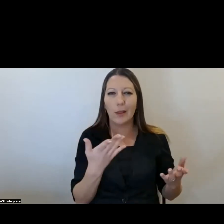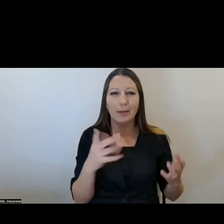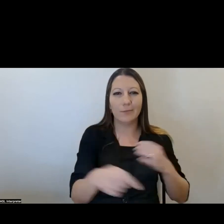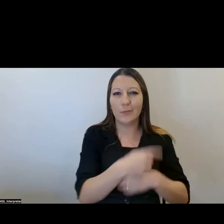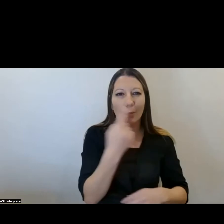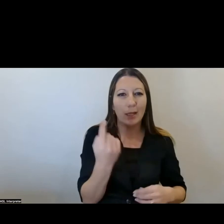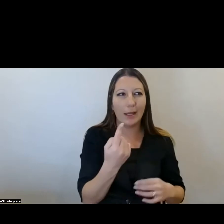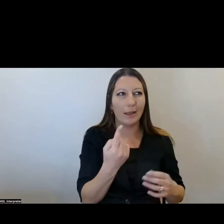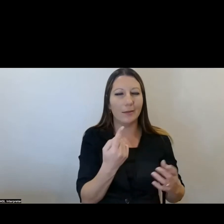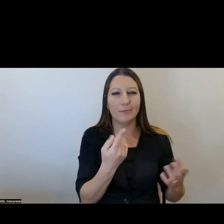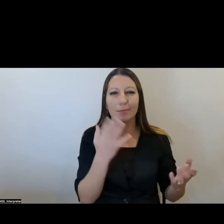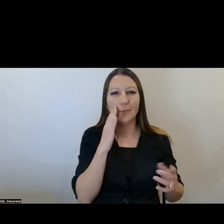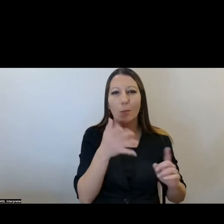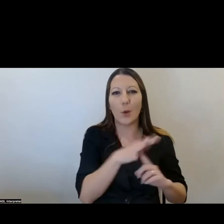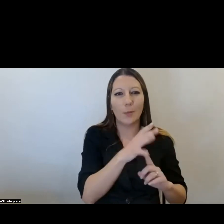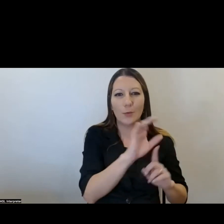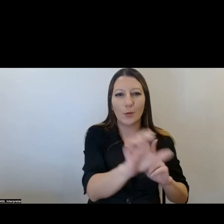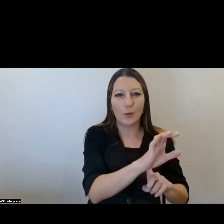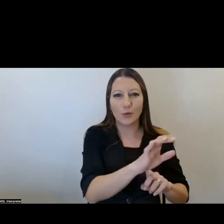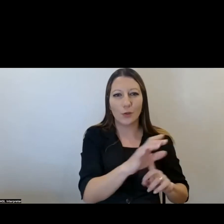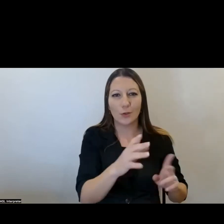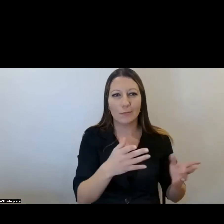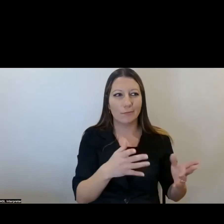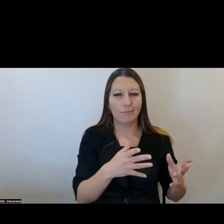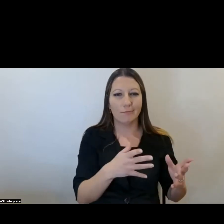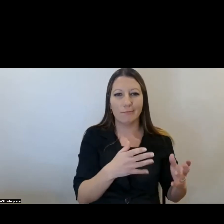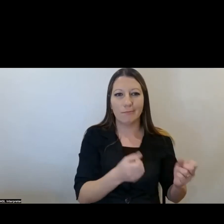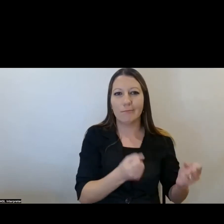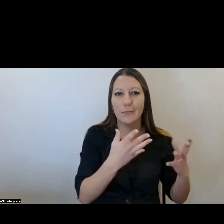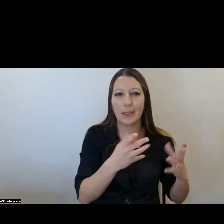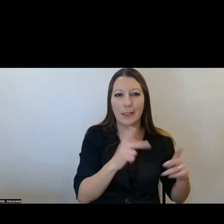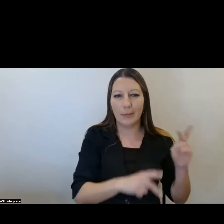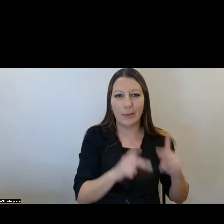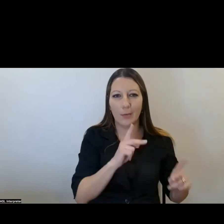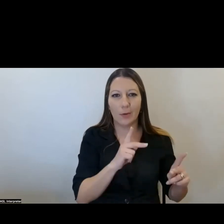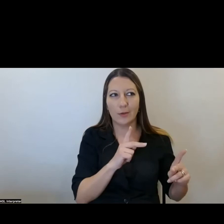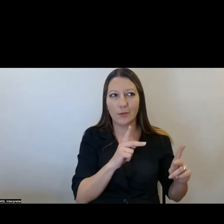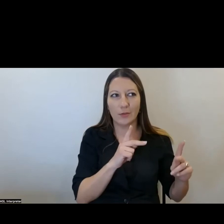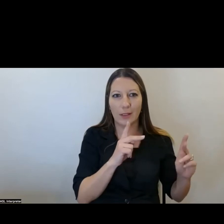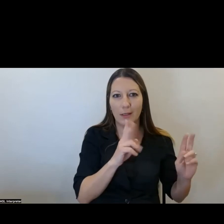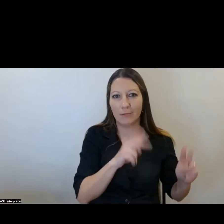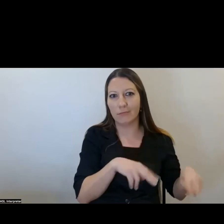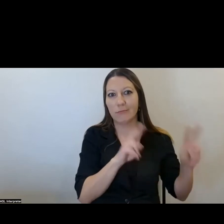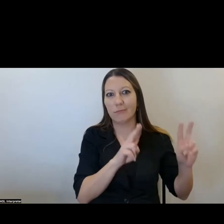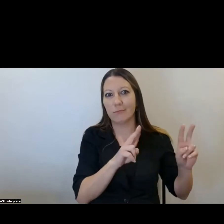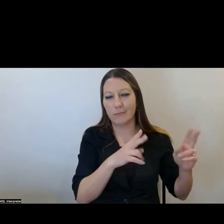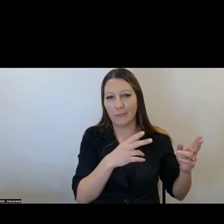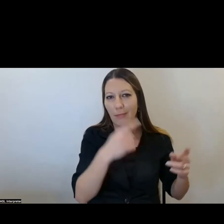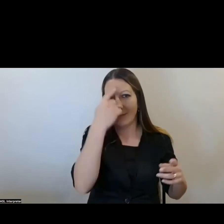as, you know, as frightening in particular. You know,